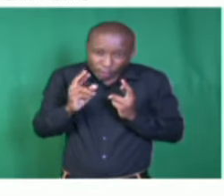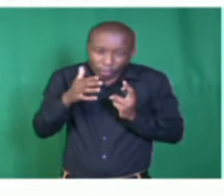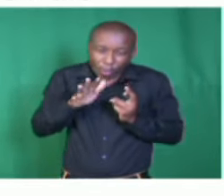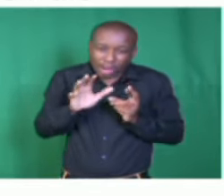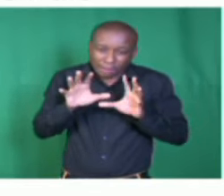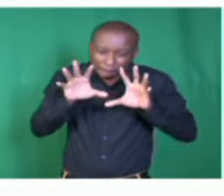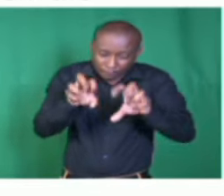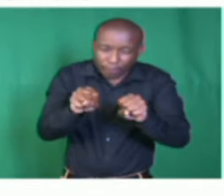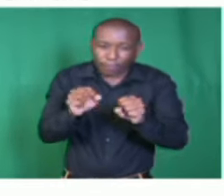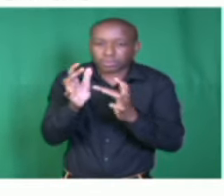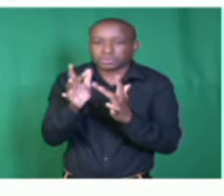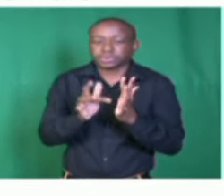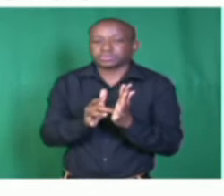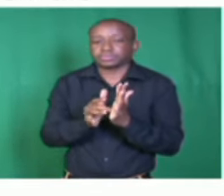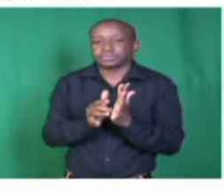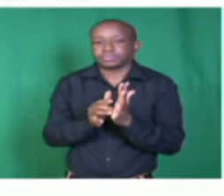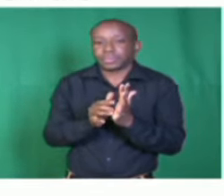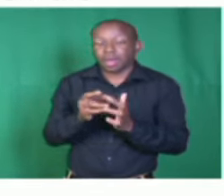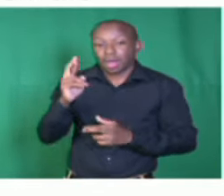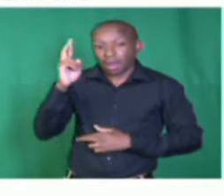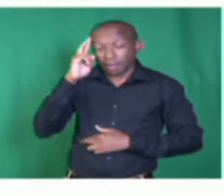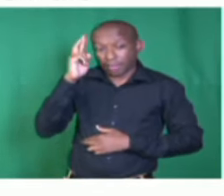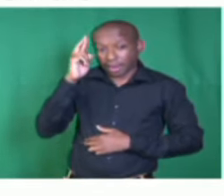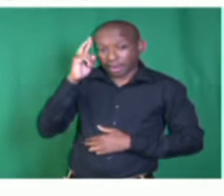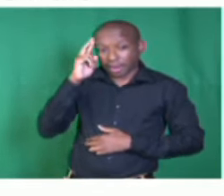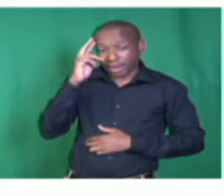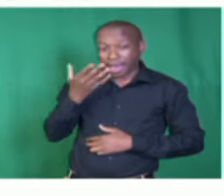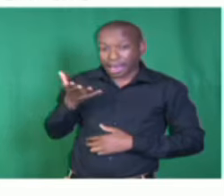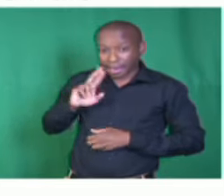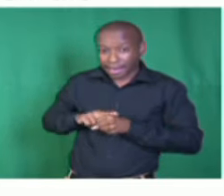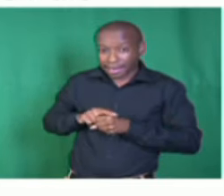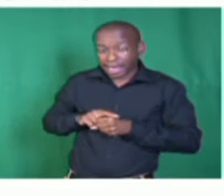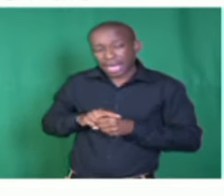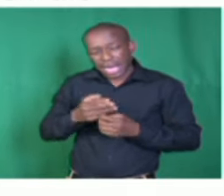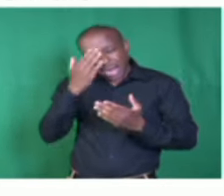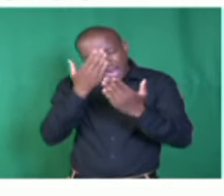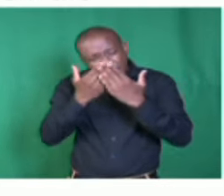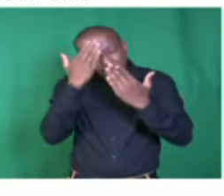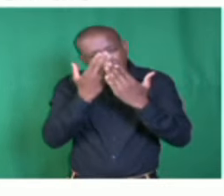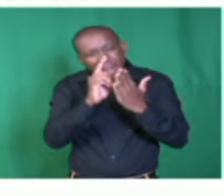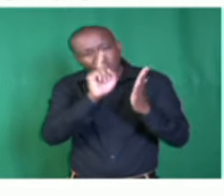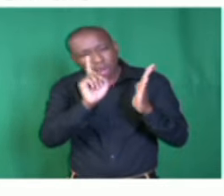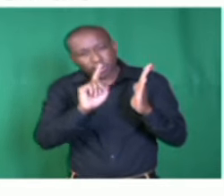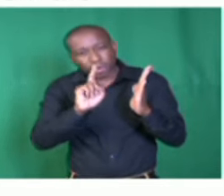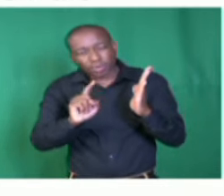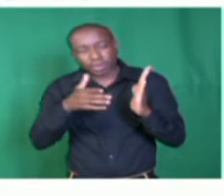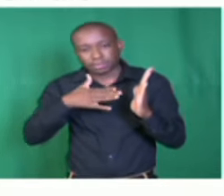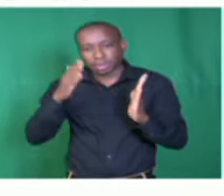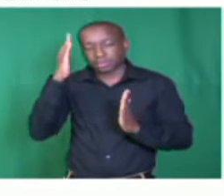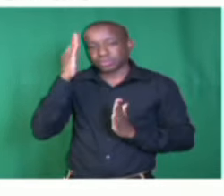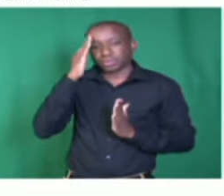also important that you are able to draw lessons learned from the